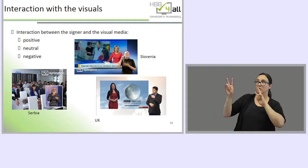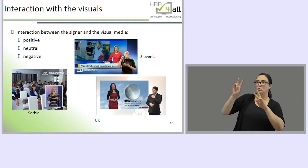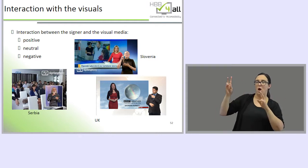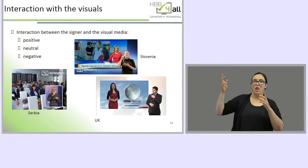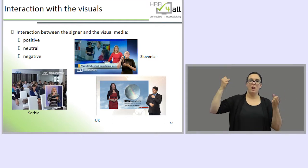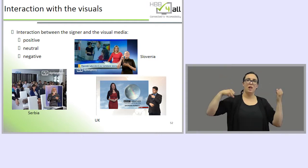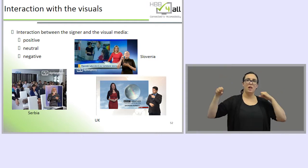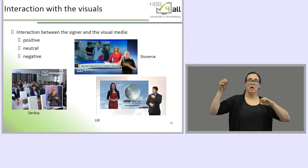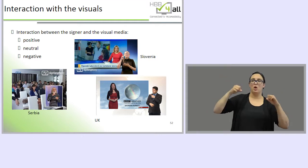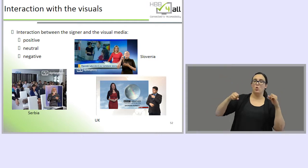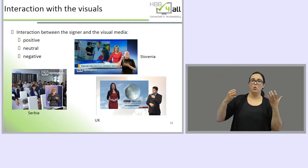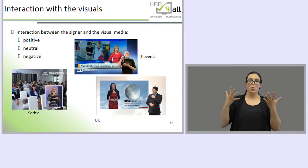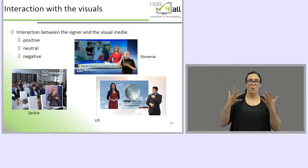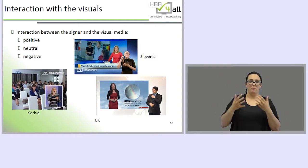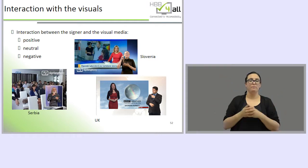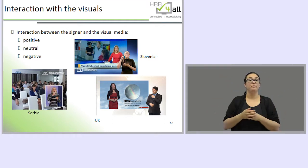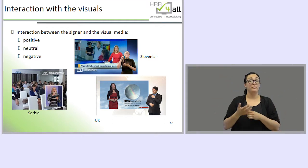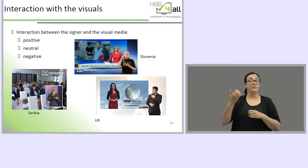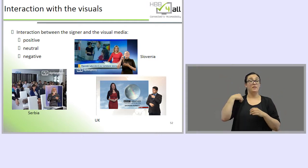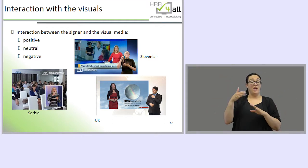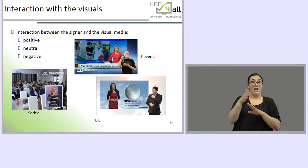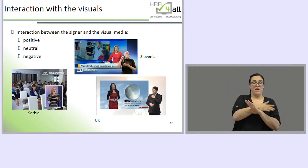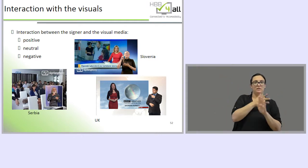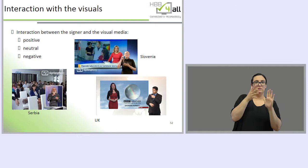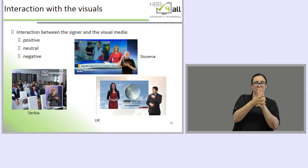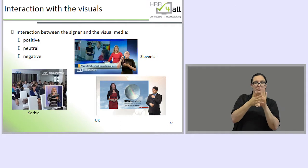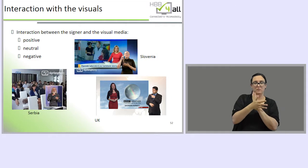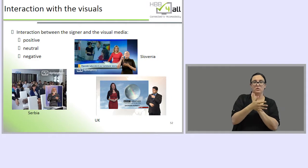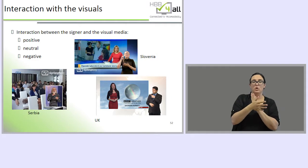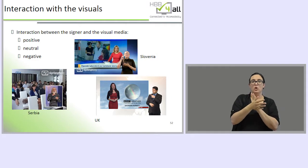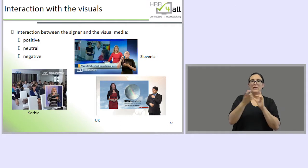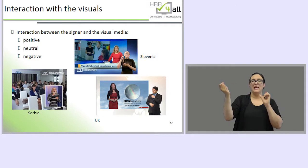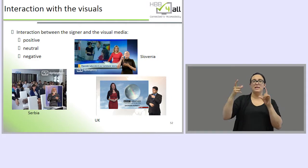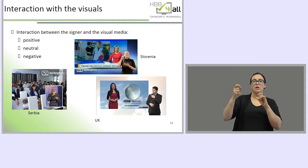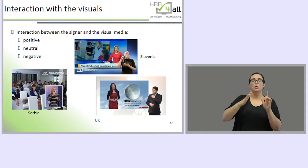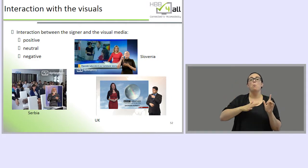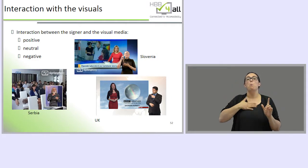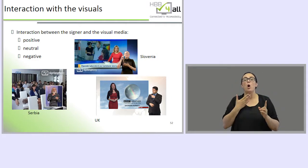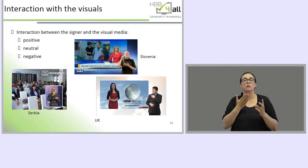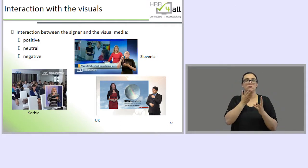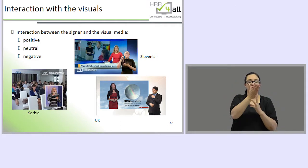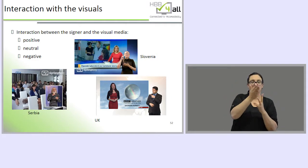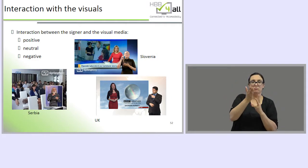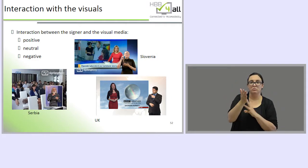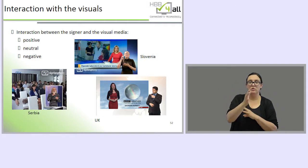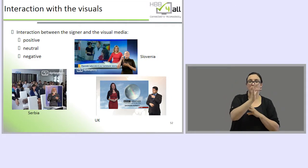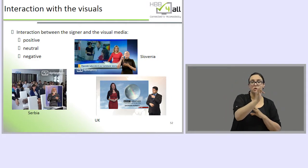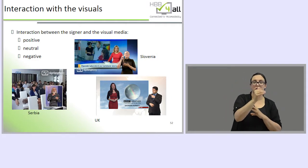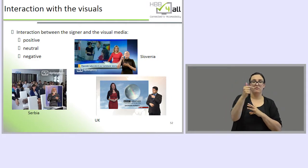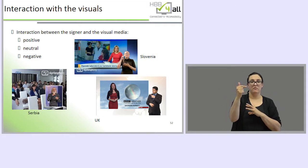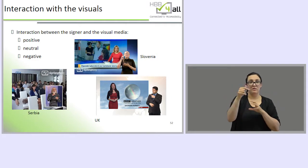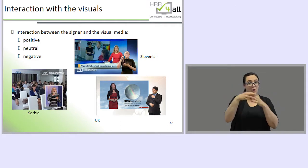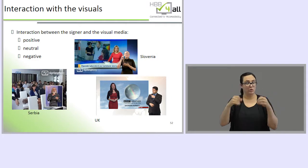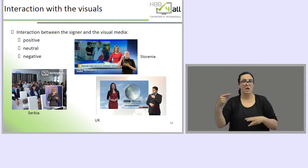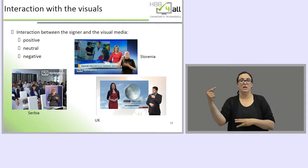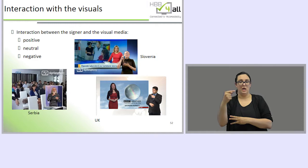visuals. And as we introduced earlier, the interaction between the signer and the visual media can be either positive,